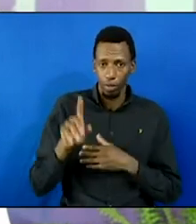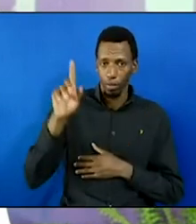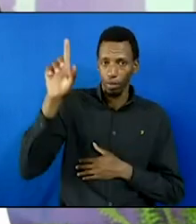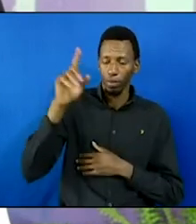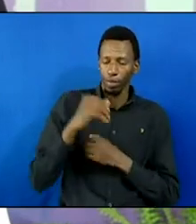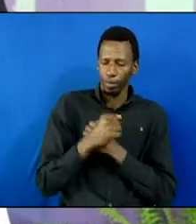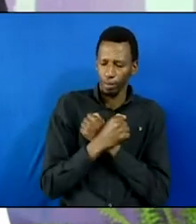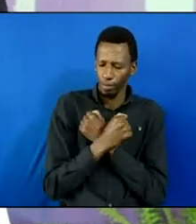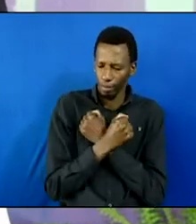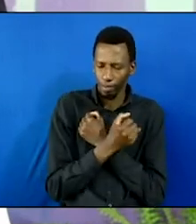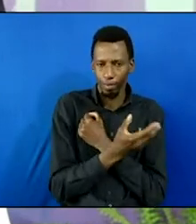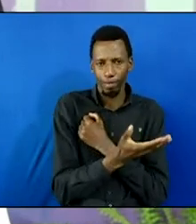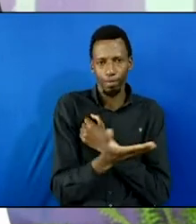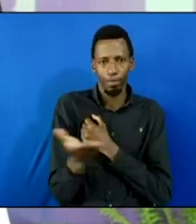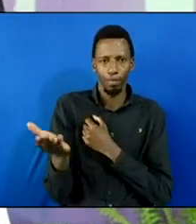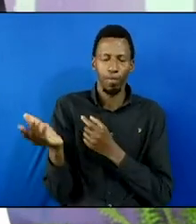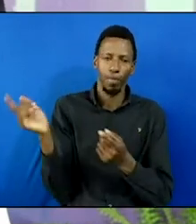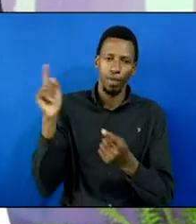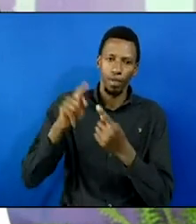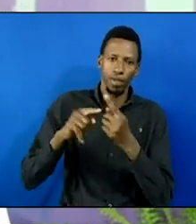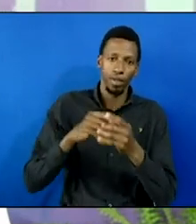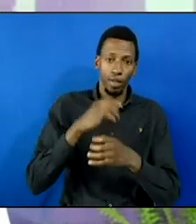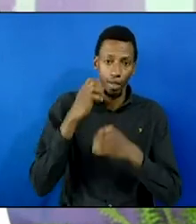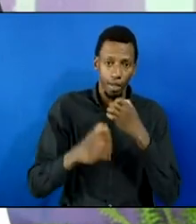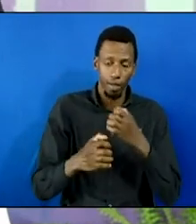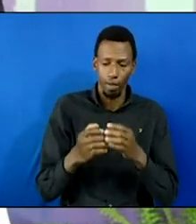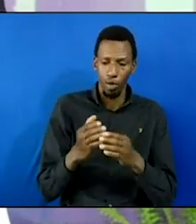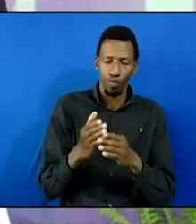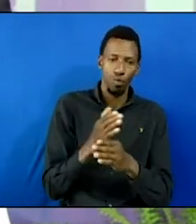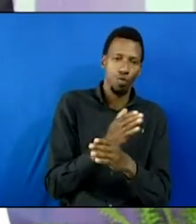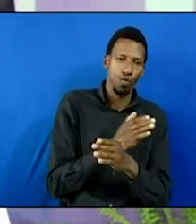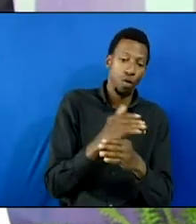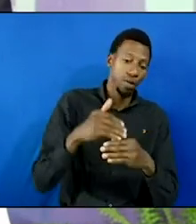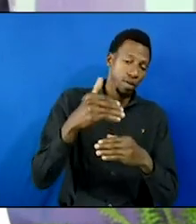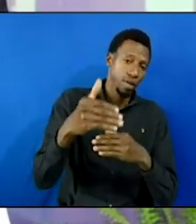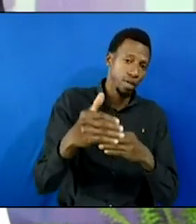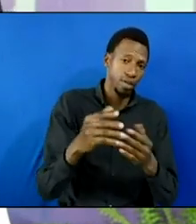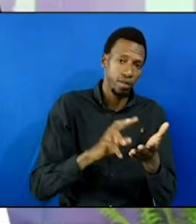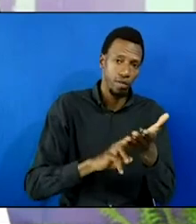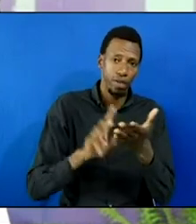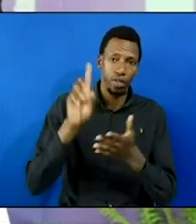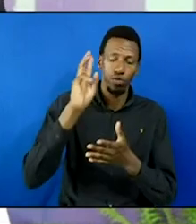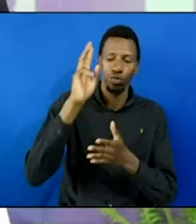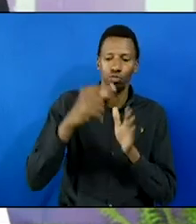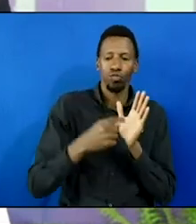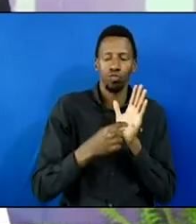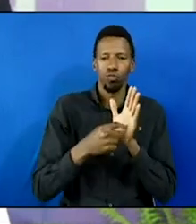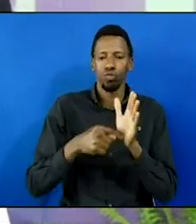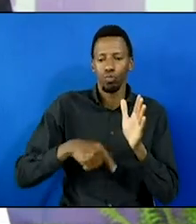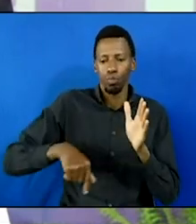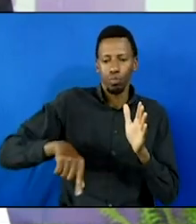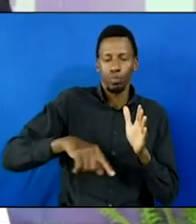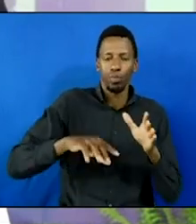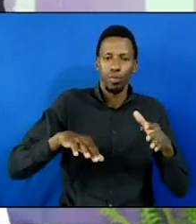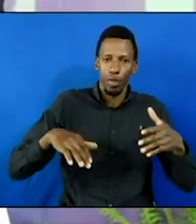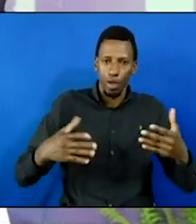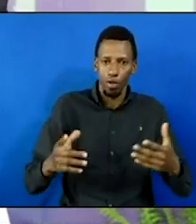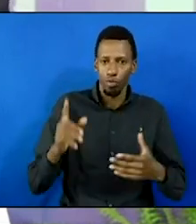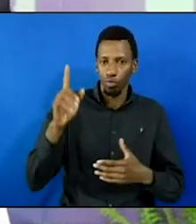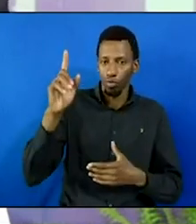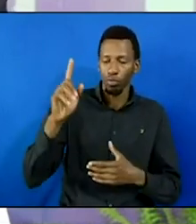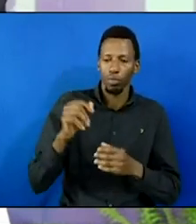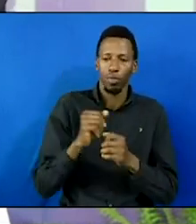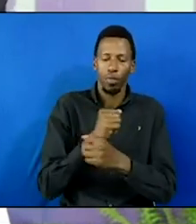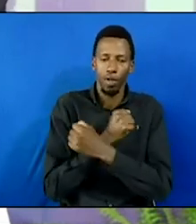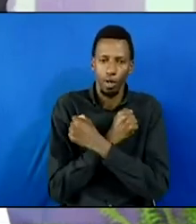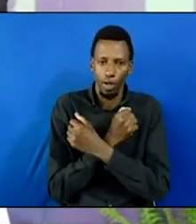end, and in the subsequent verses, he will demonstrate to us how he loved them